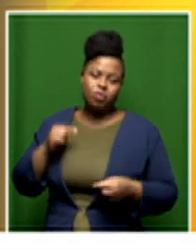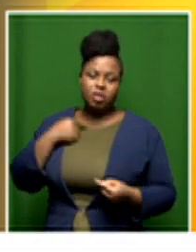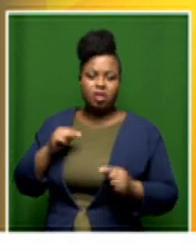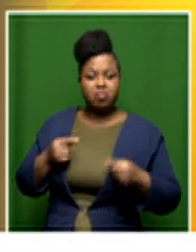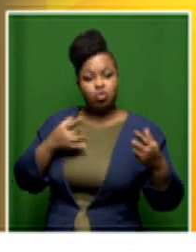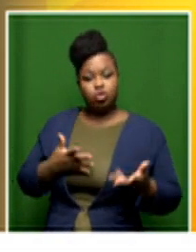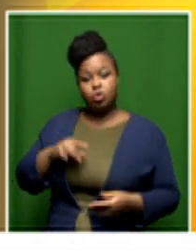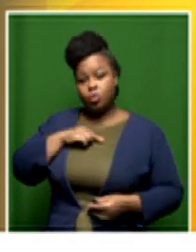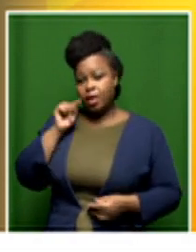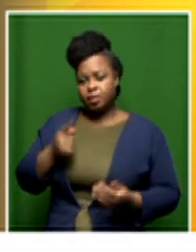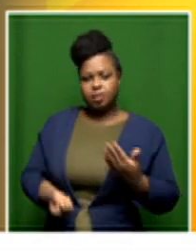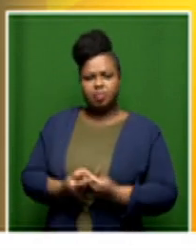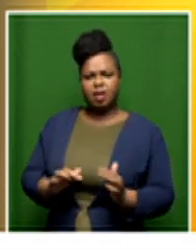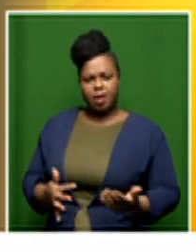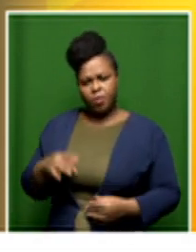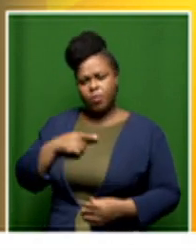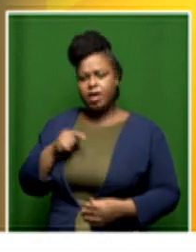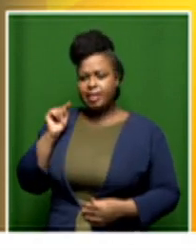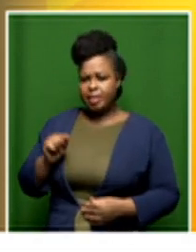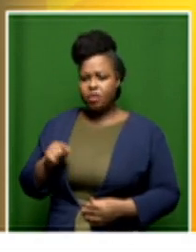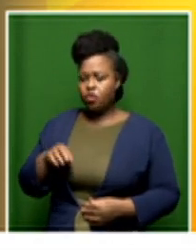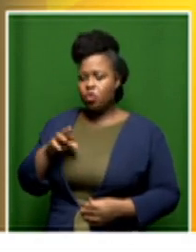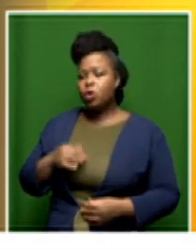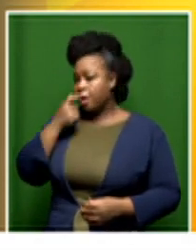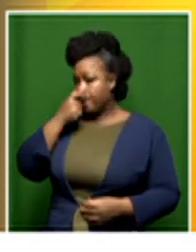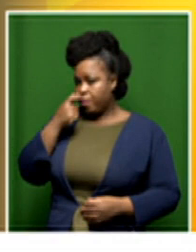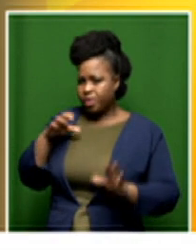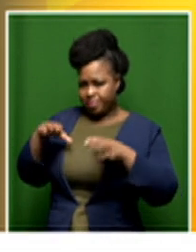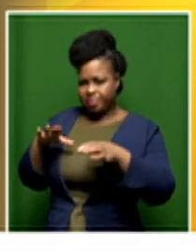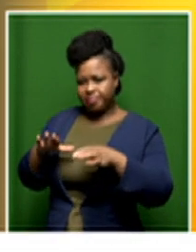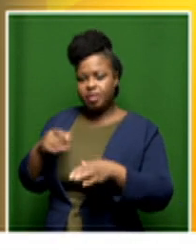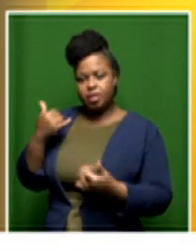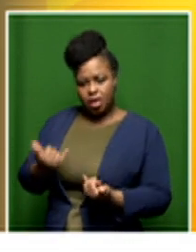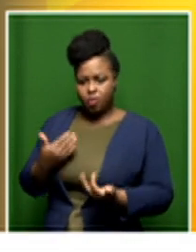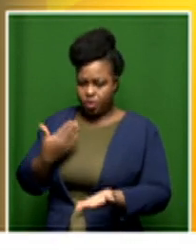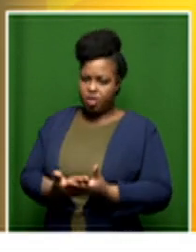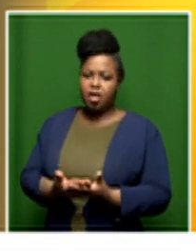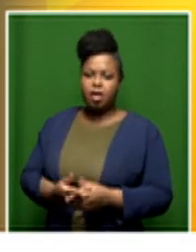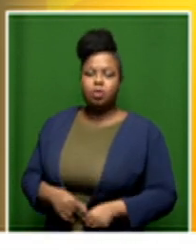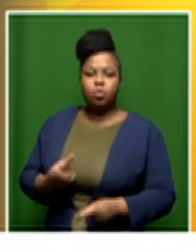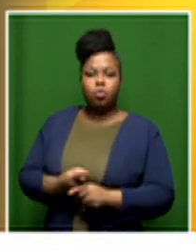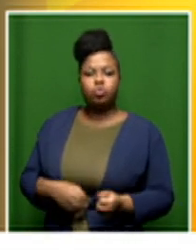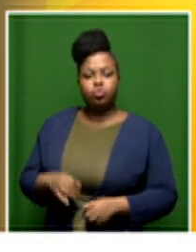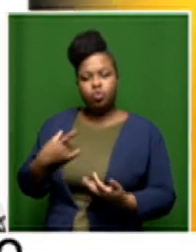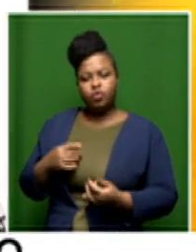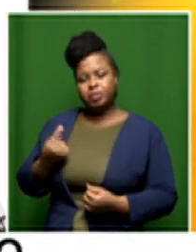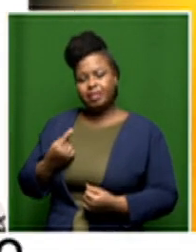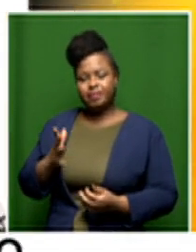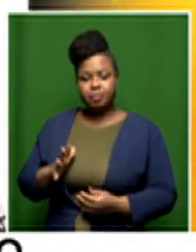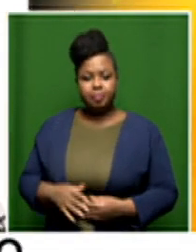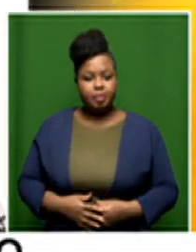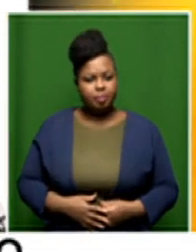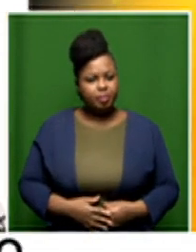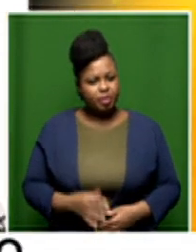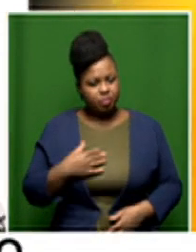But what this then does, it gives that camp a leeway to actually impose themselves in the party. All right. I'm going to